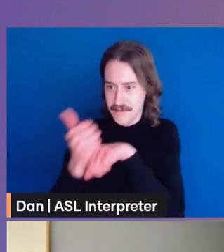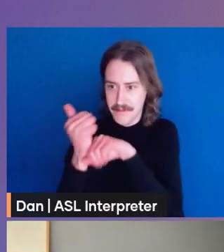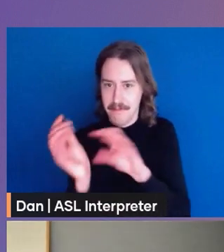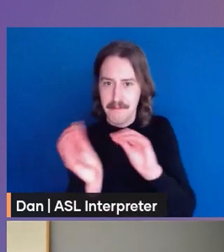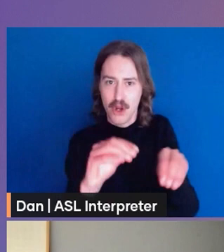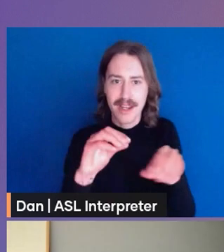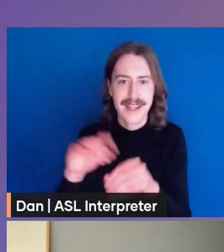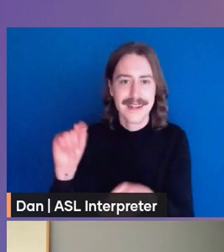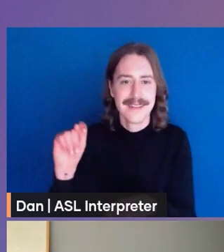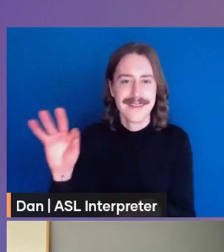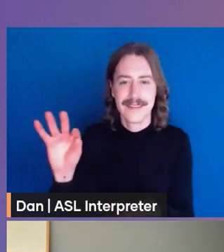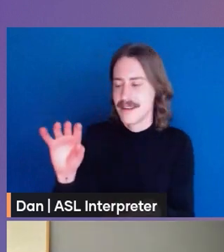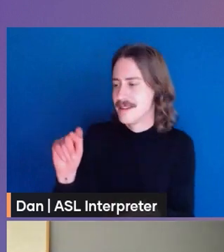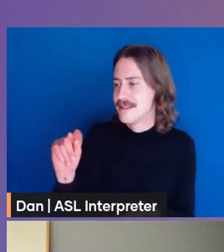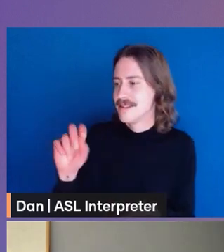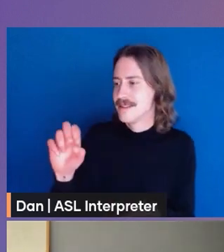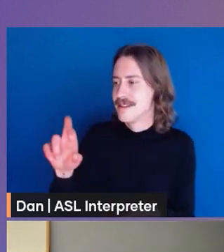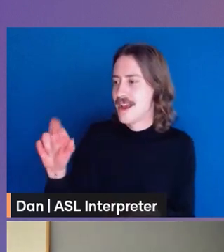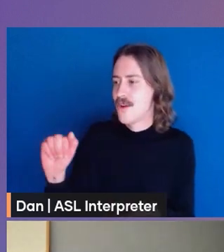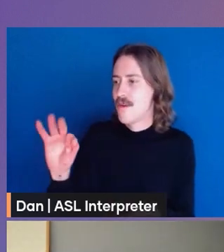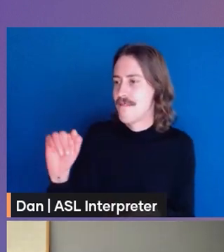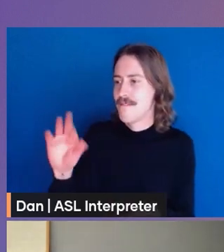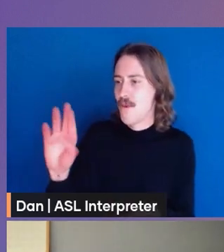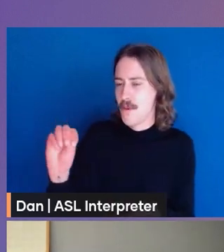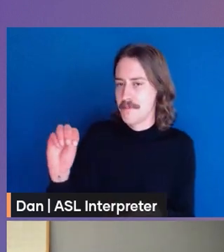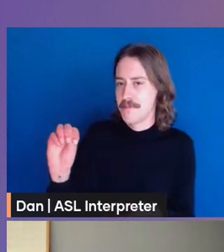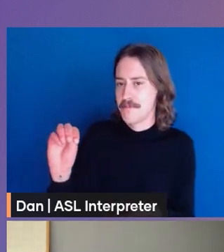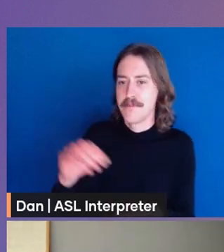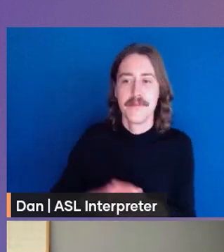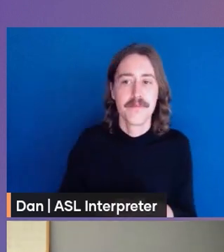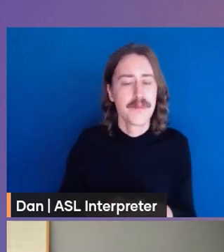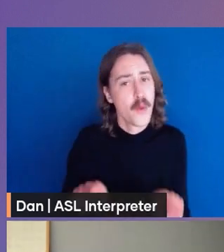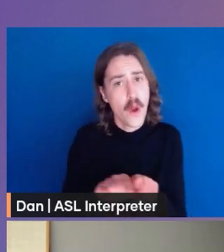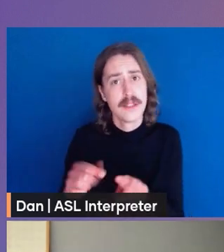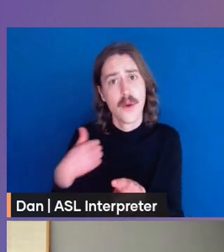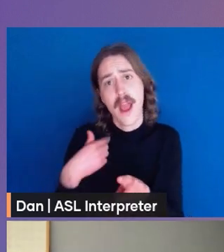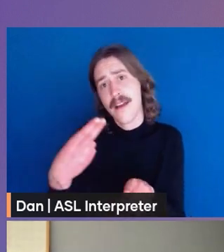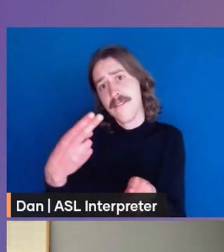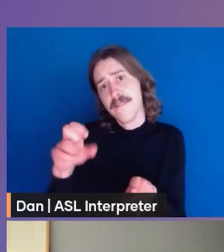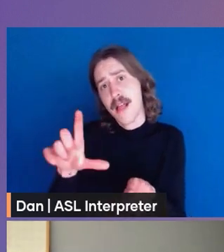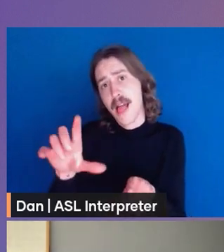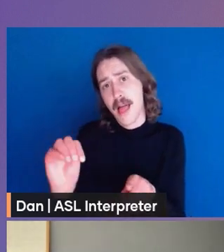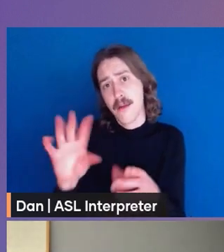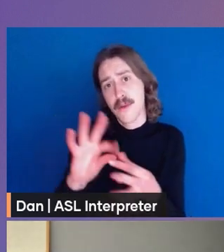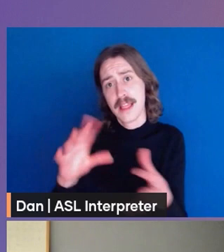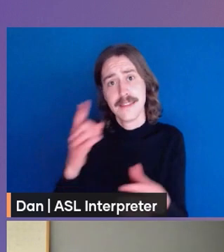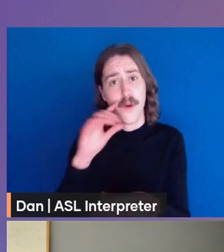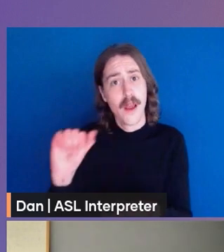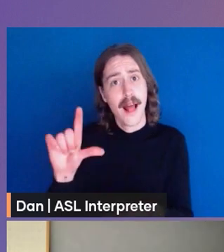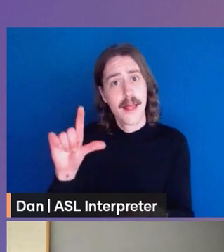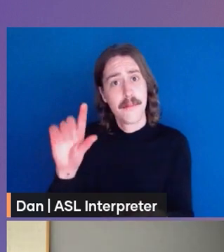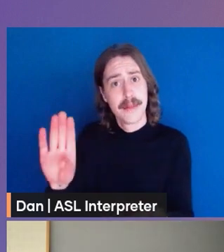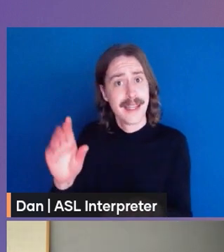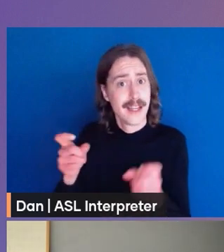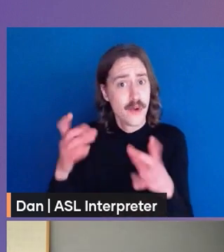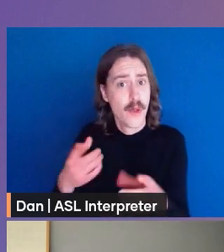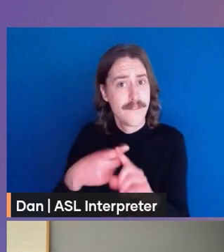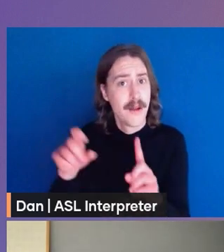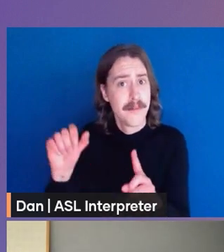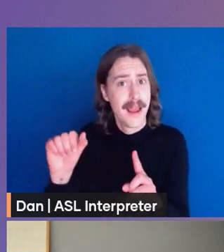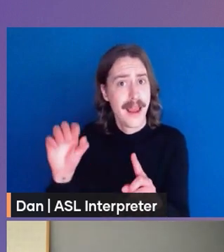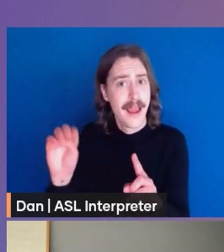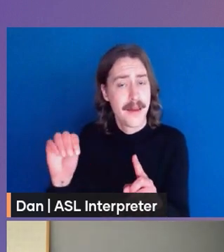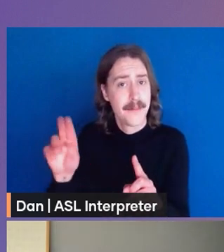least, we also have our Helm release for the ALB controller from AWS. And this essentially